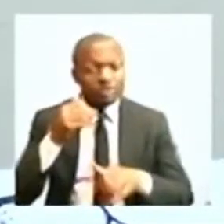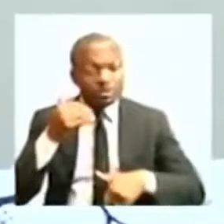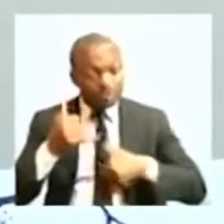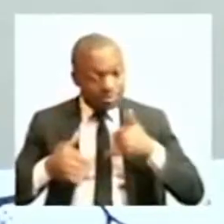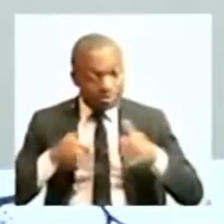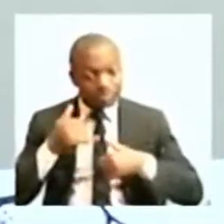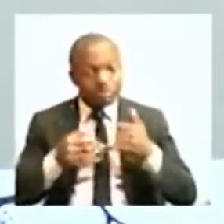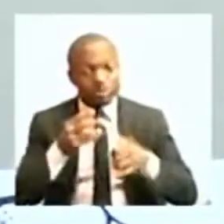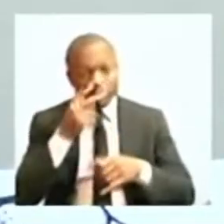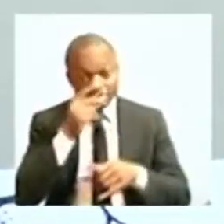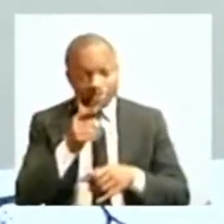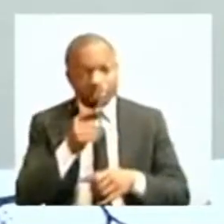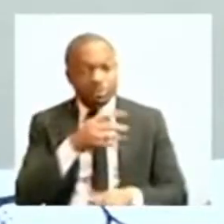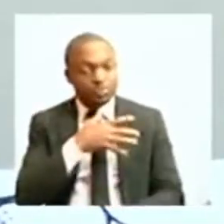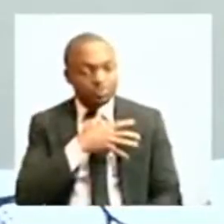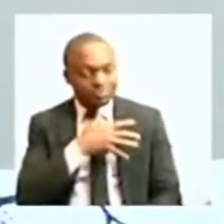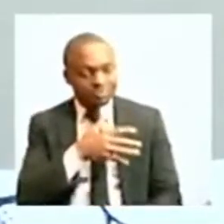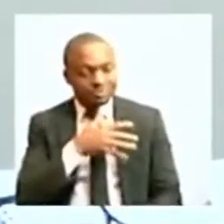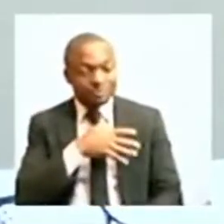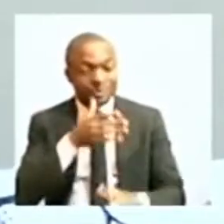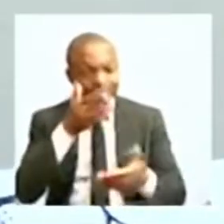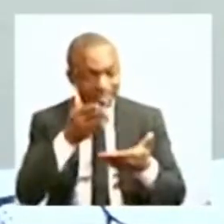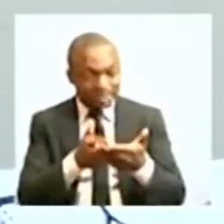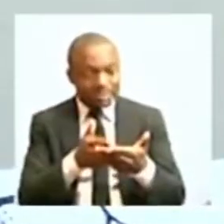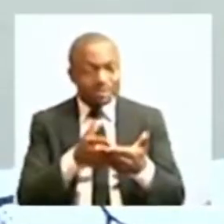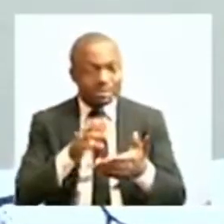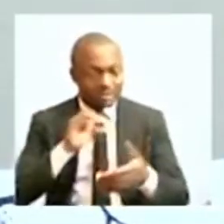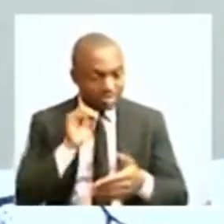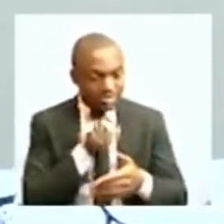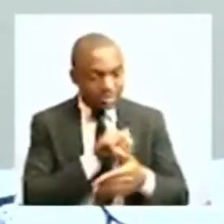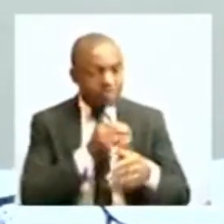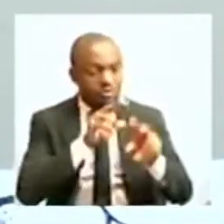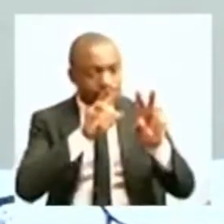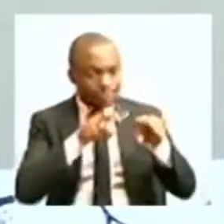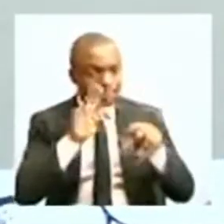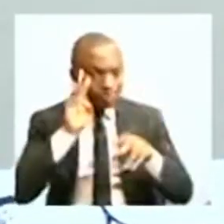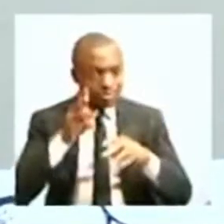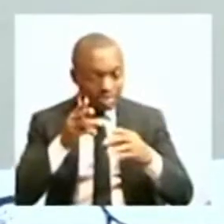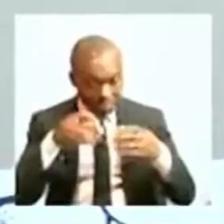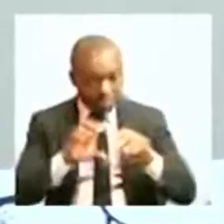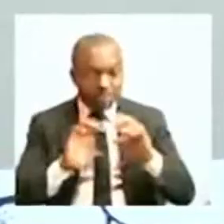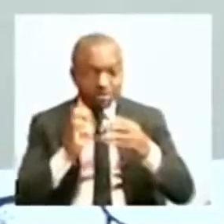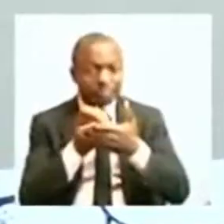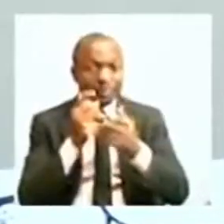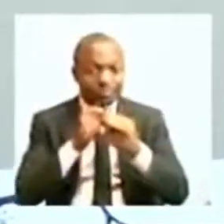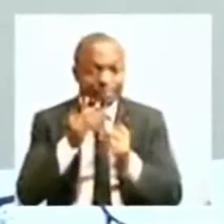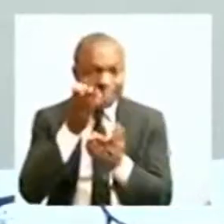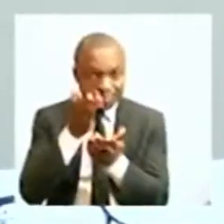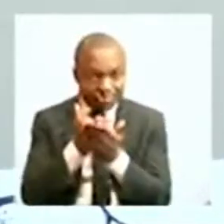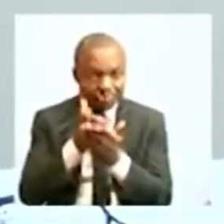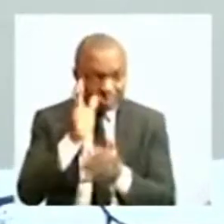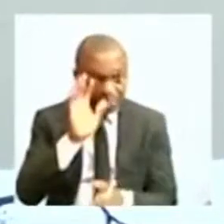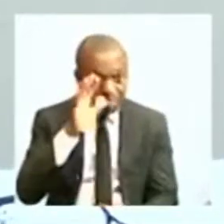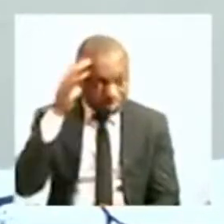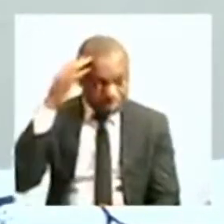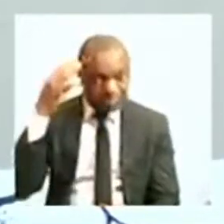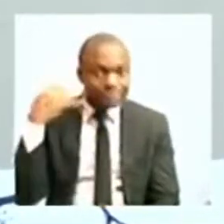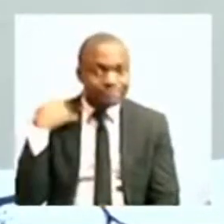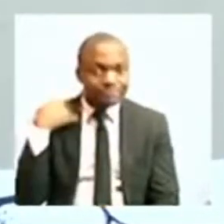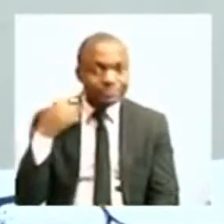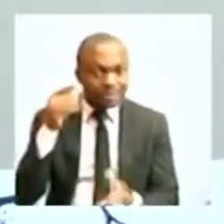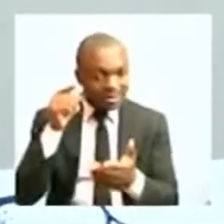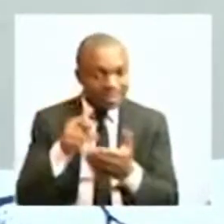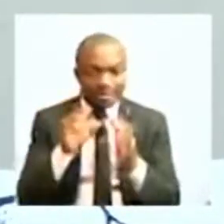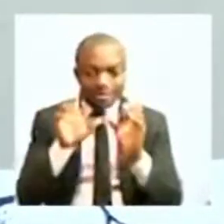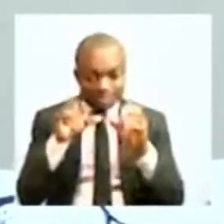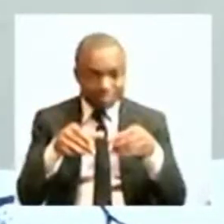you, we breathe out, and these are observations. We shall continue engaging you, but we appeal to your office, PS. This